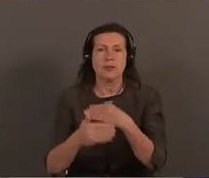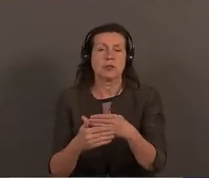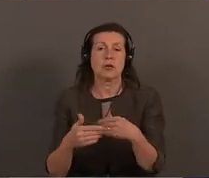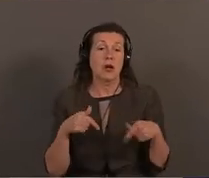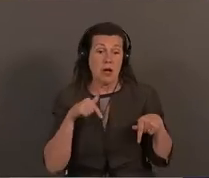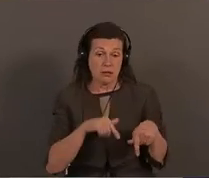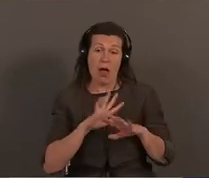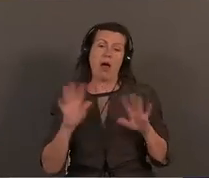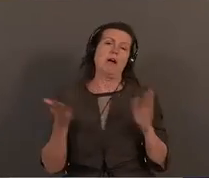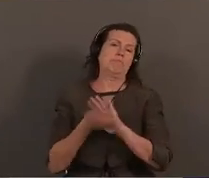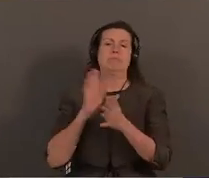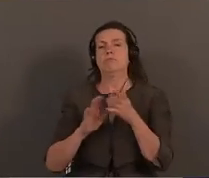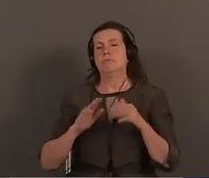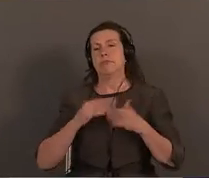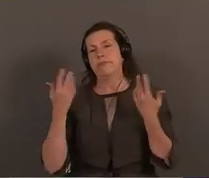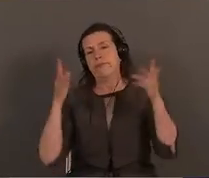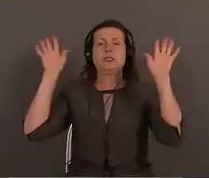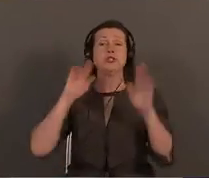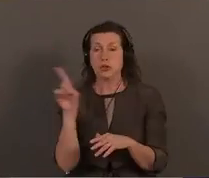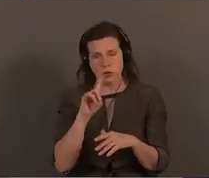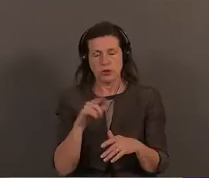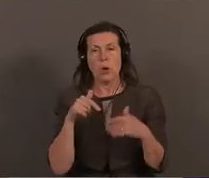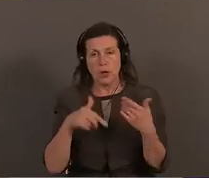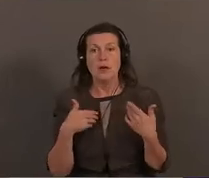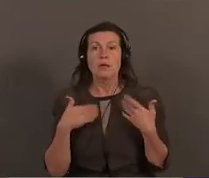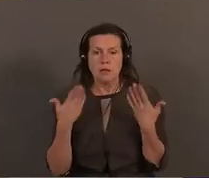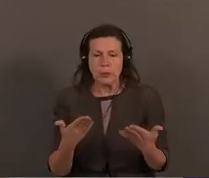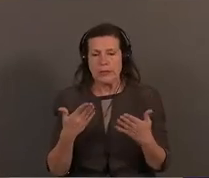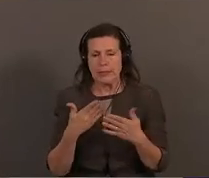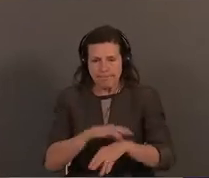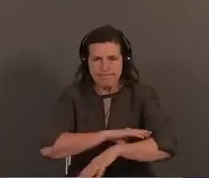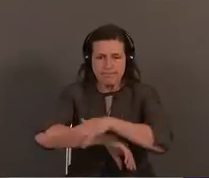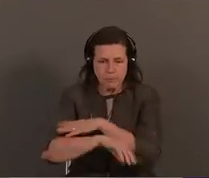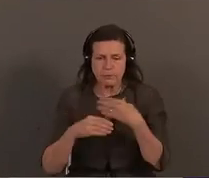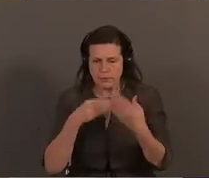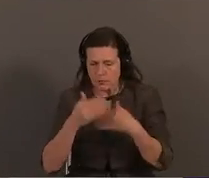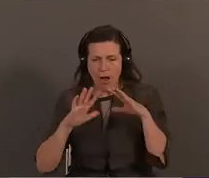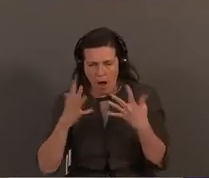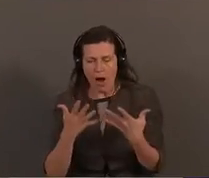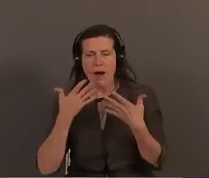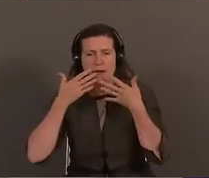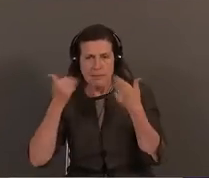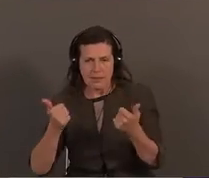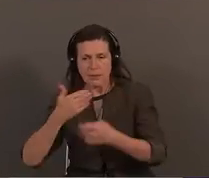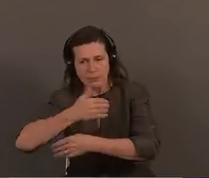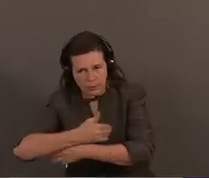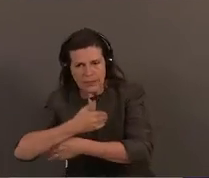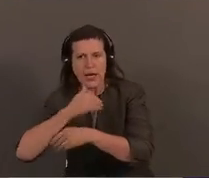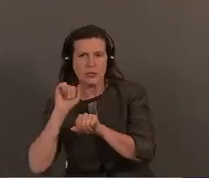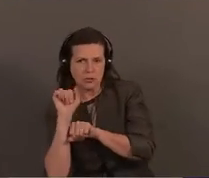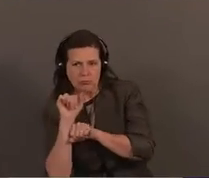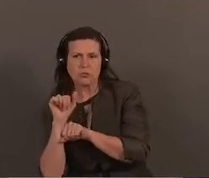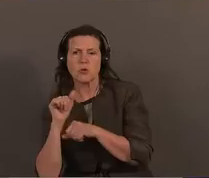destination. So this is the start of actually giving a better service to our consumers, better protection, and better controls on